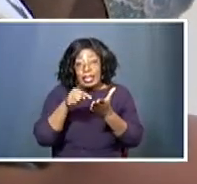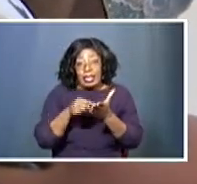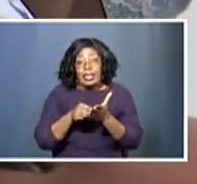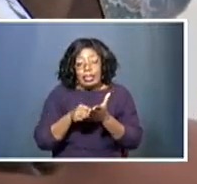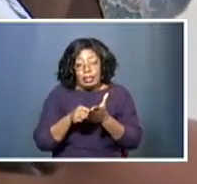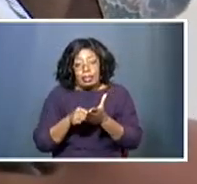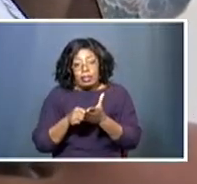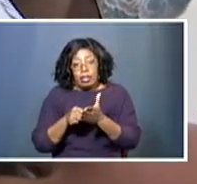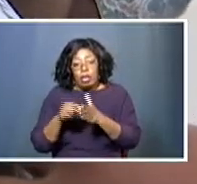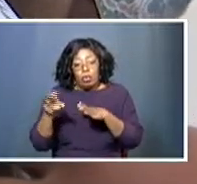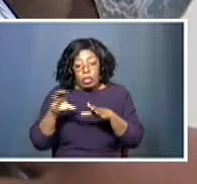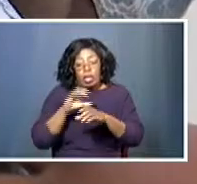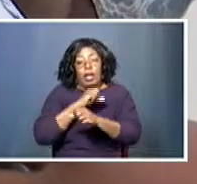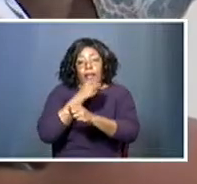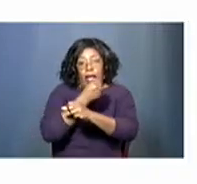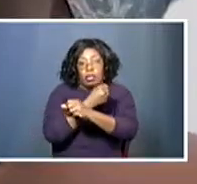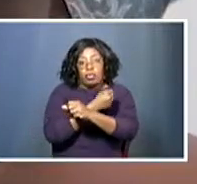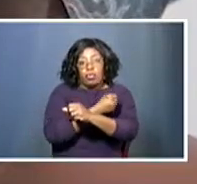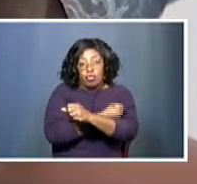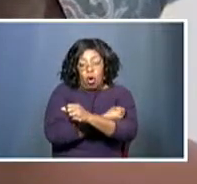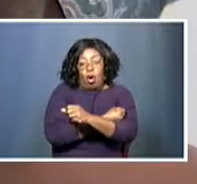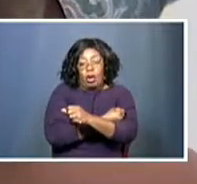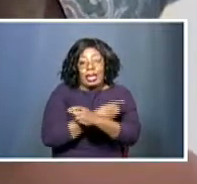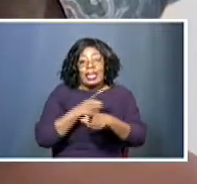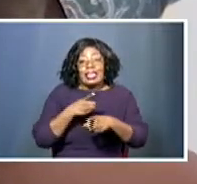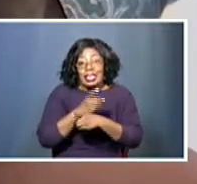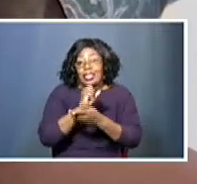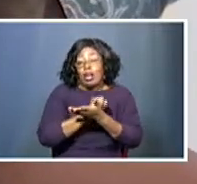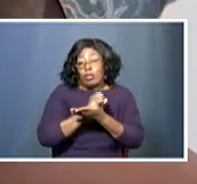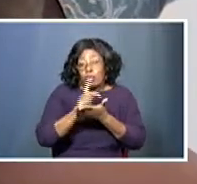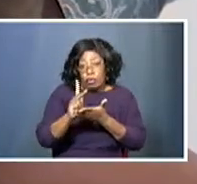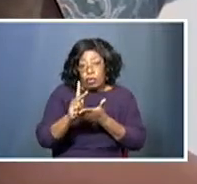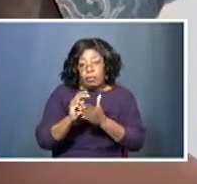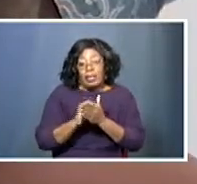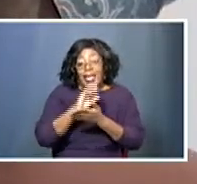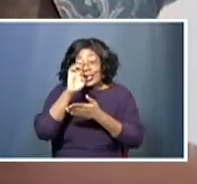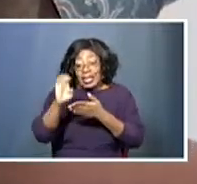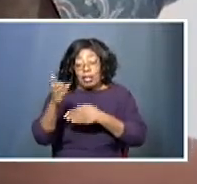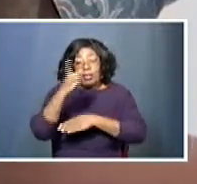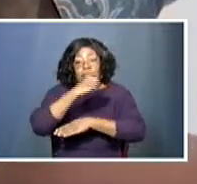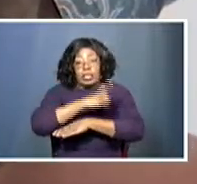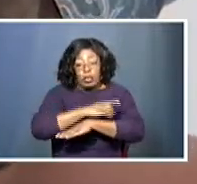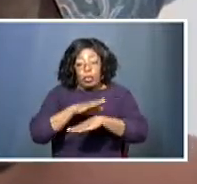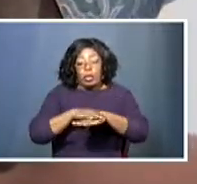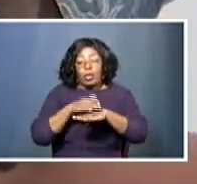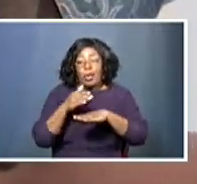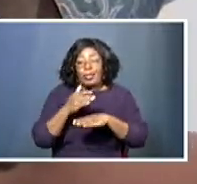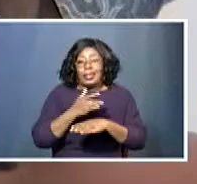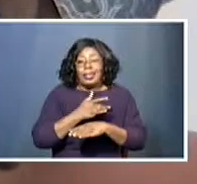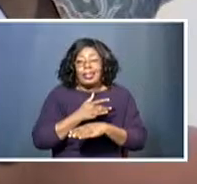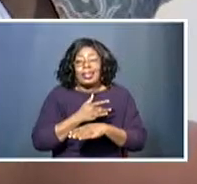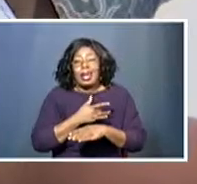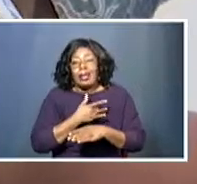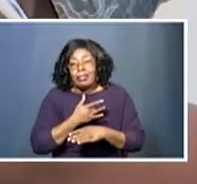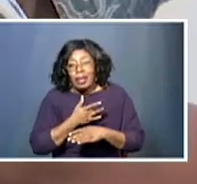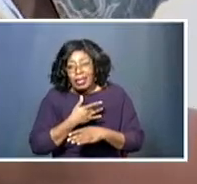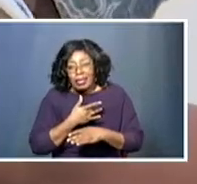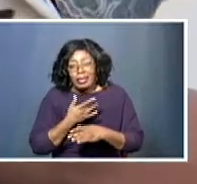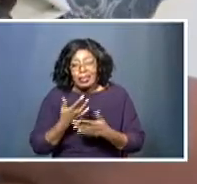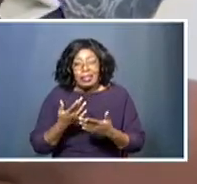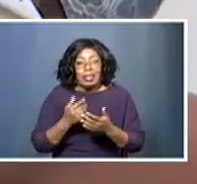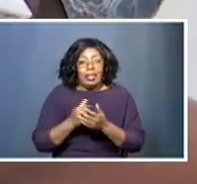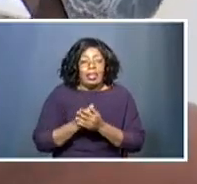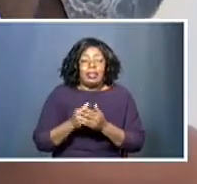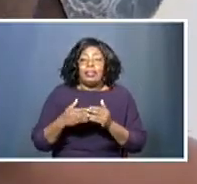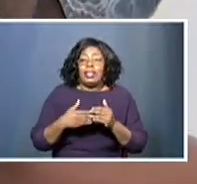on our strong position. At the end of the day, we continue to call for compassionate leadership